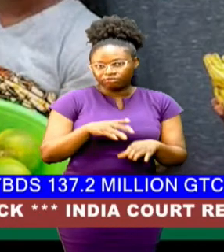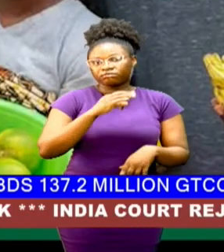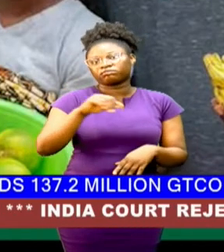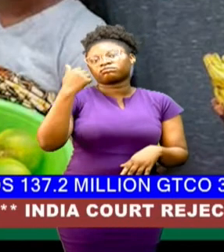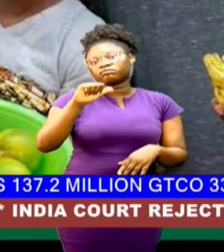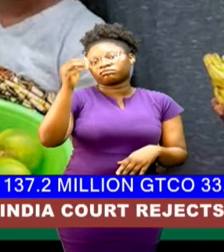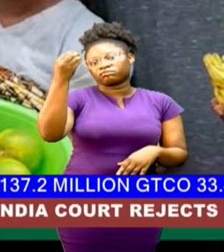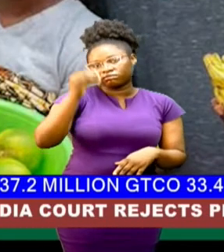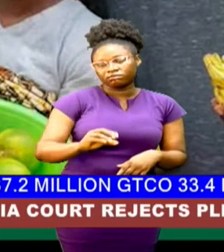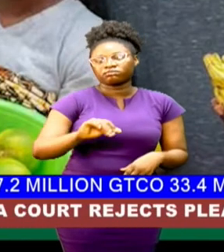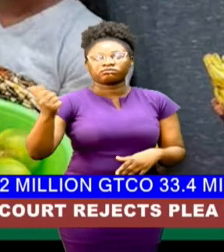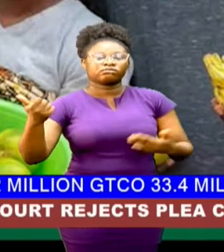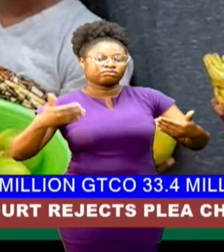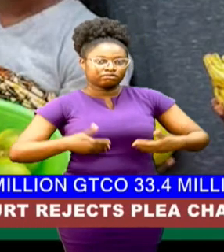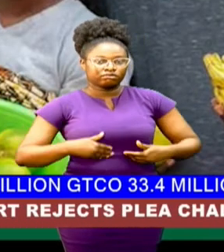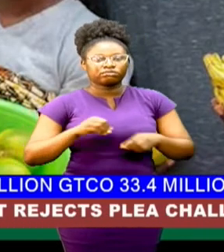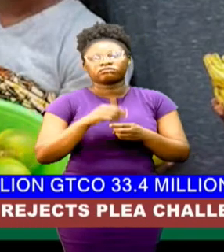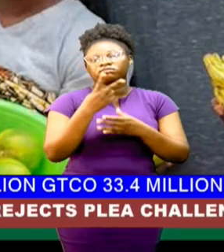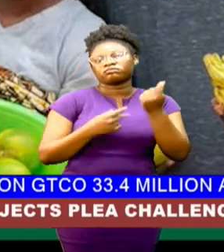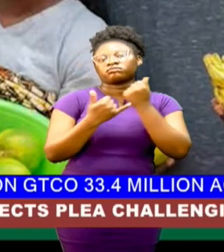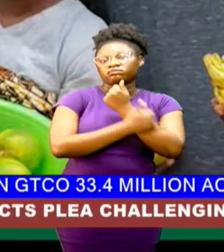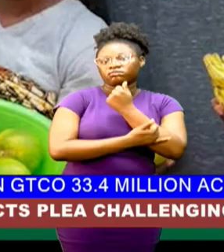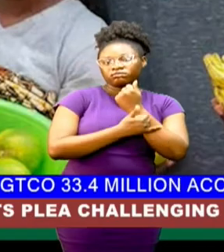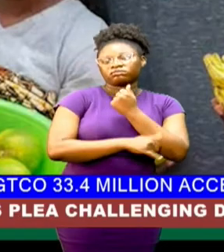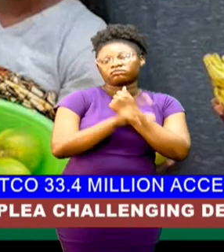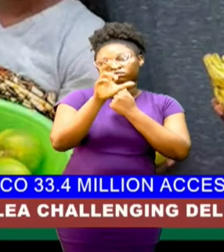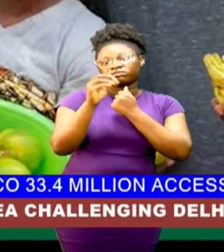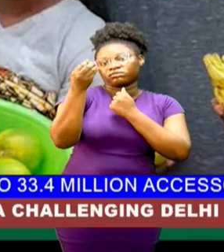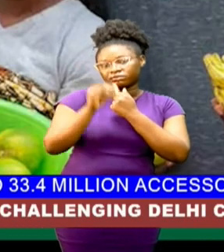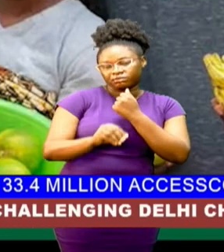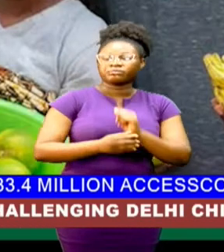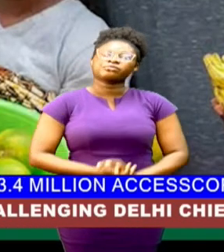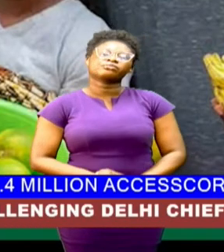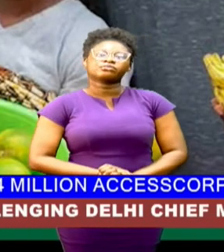10%, and other youth in both countries 30%.